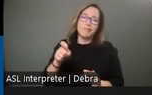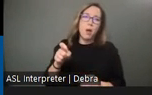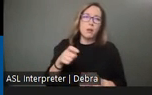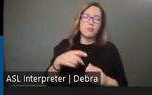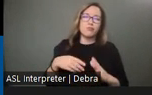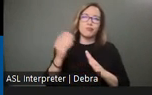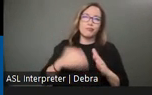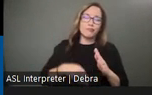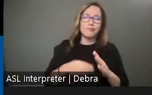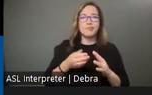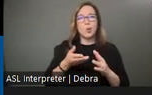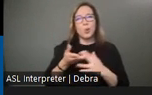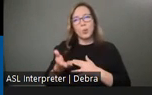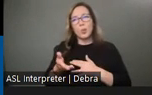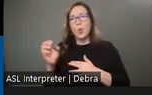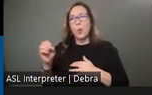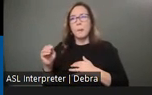process.